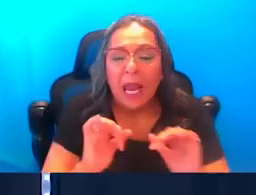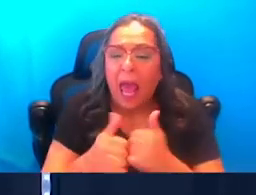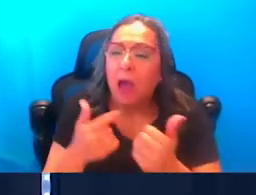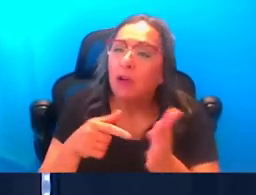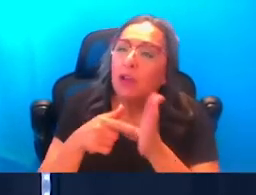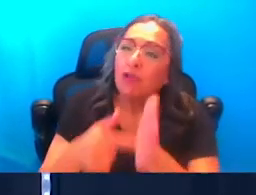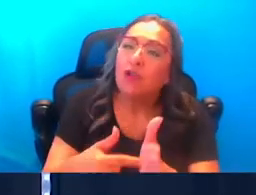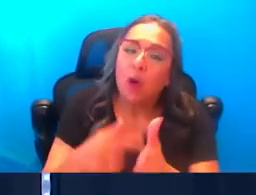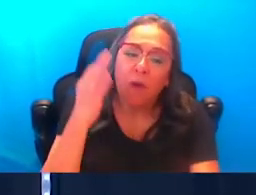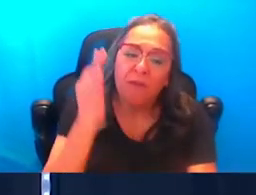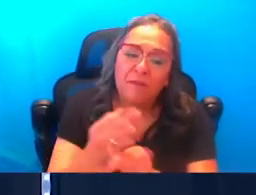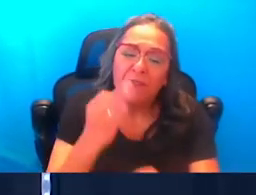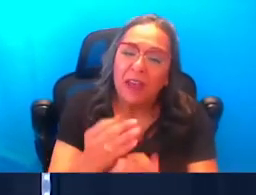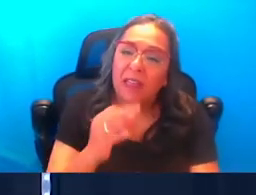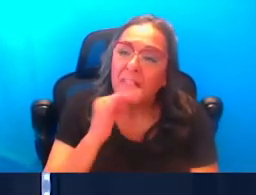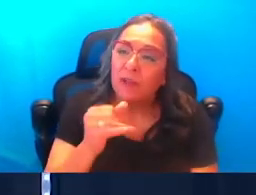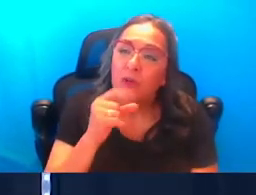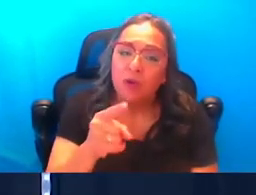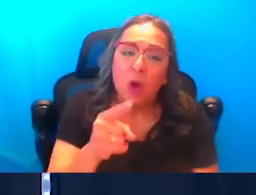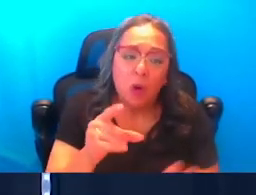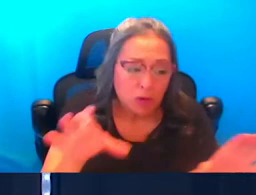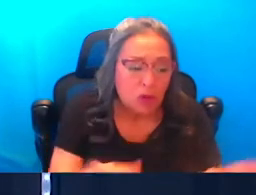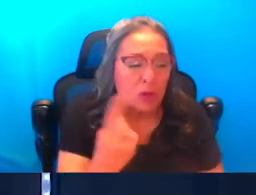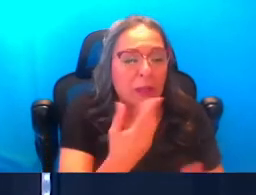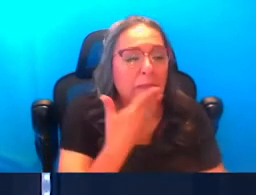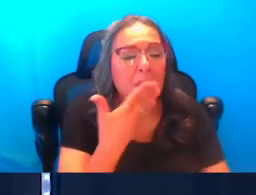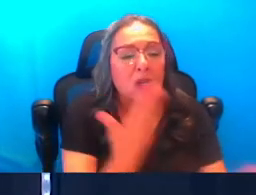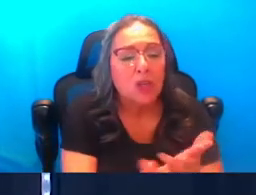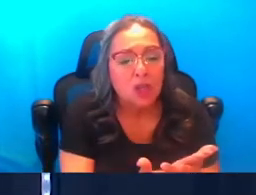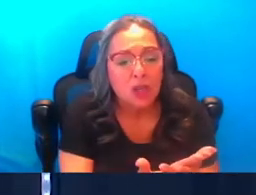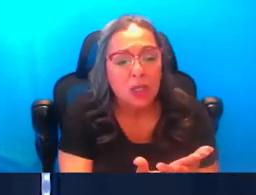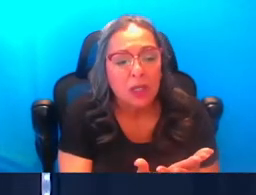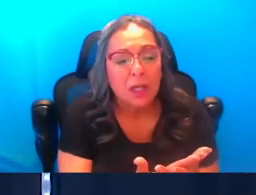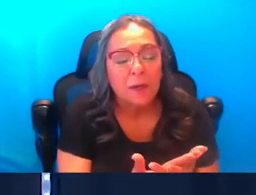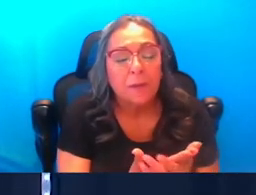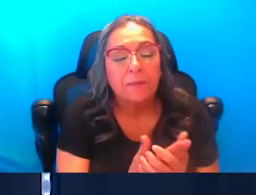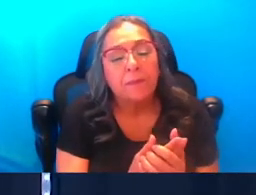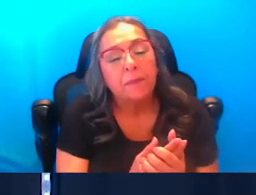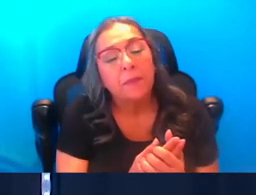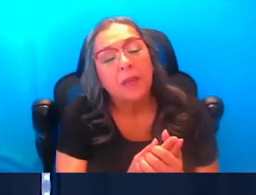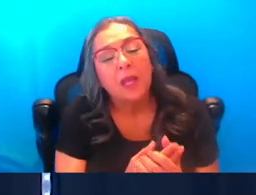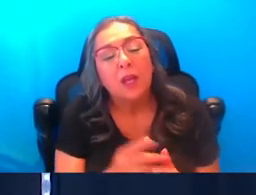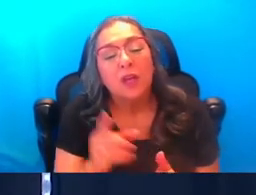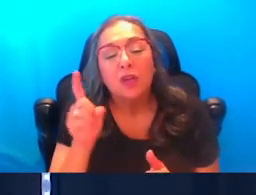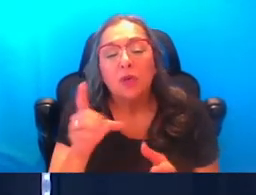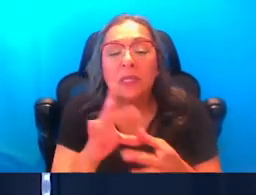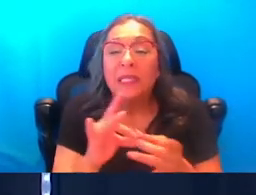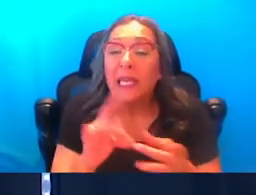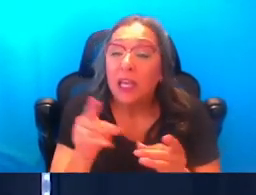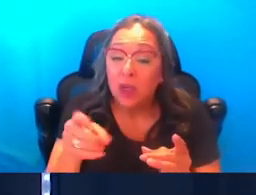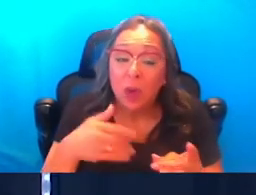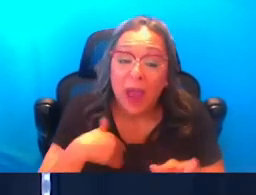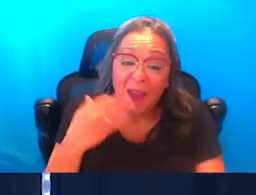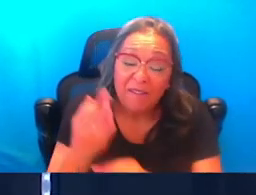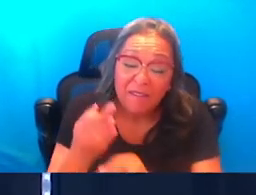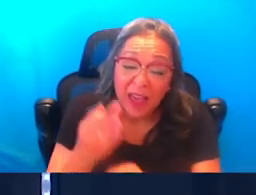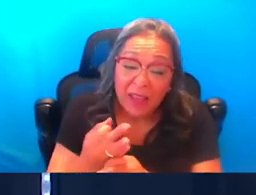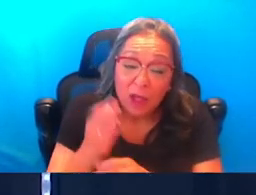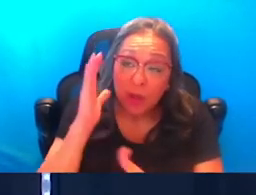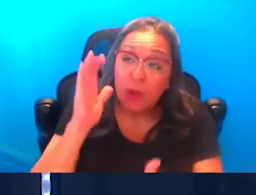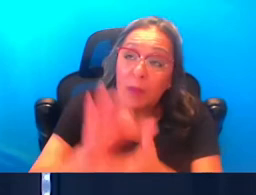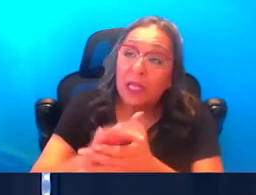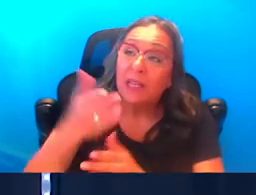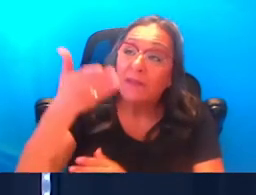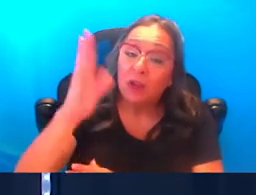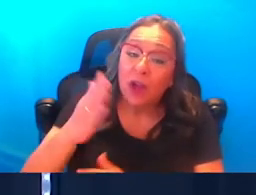good deeds? I will show you my faith by my good deeds. Verse 19, you say you have faith, for you believe that there is one God. Good